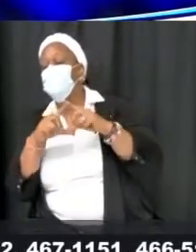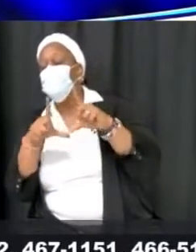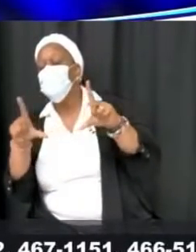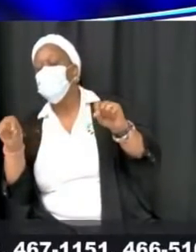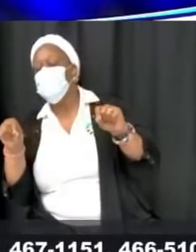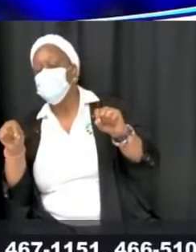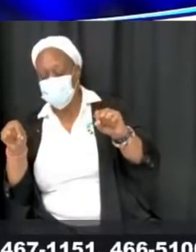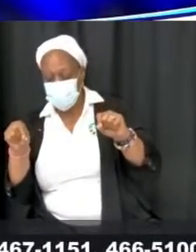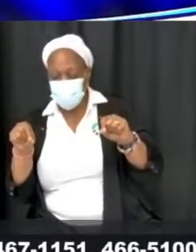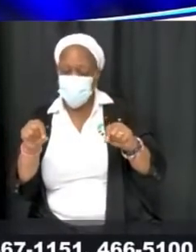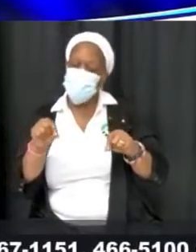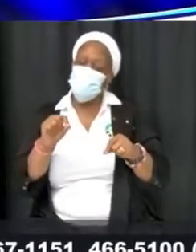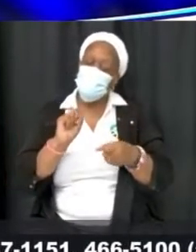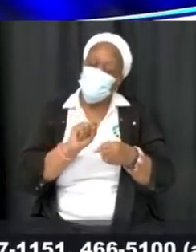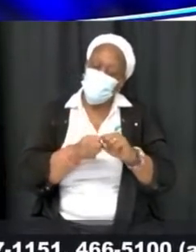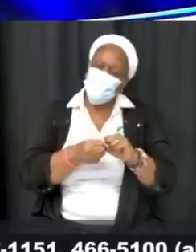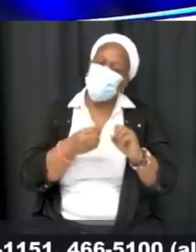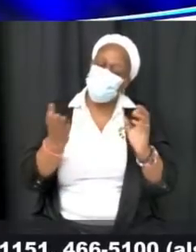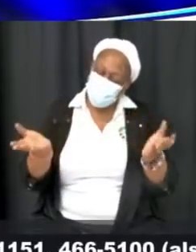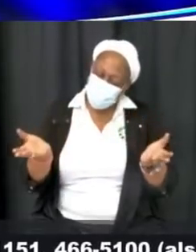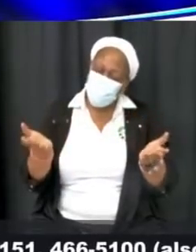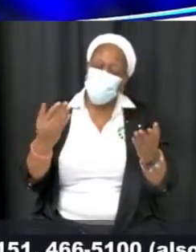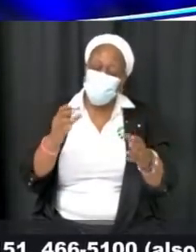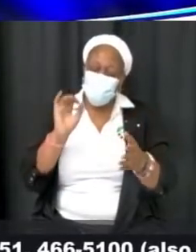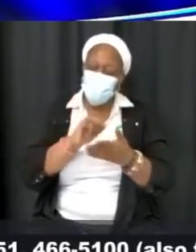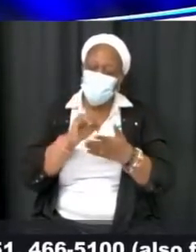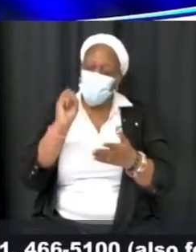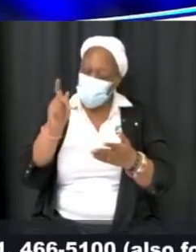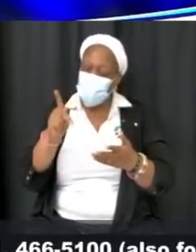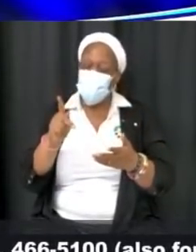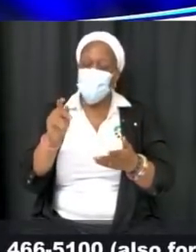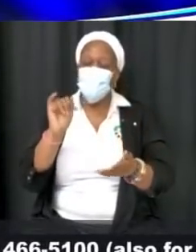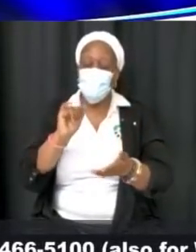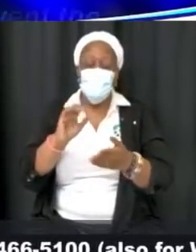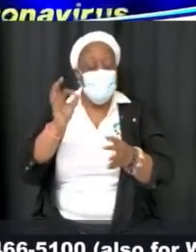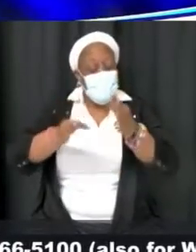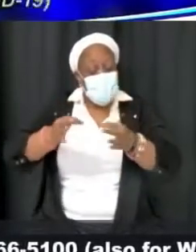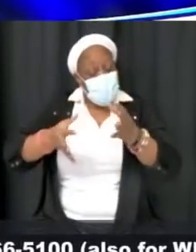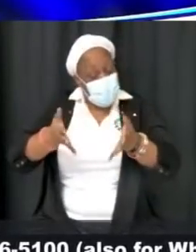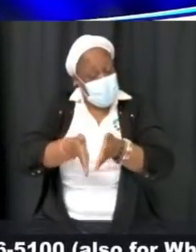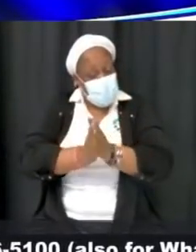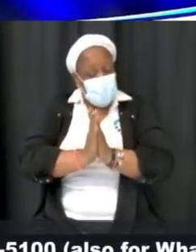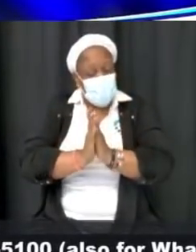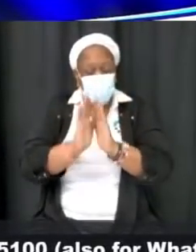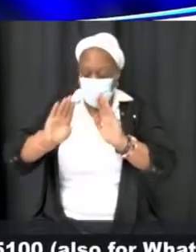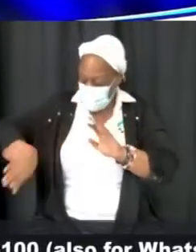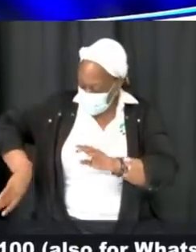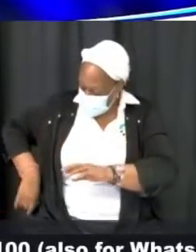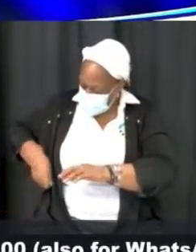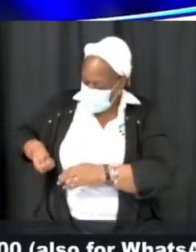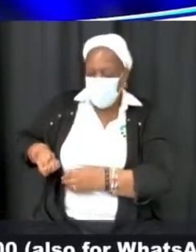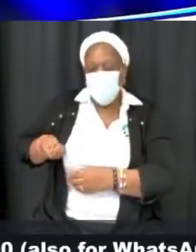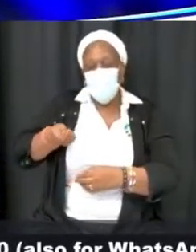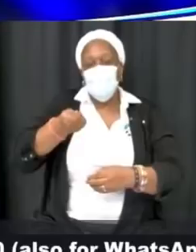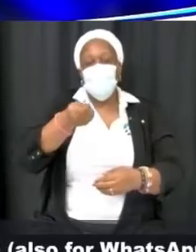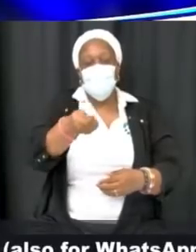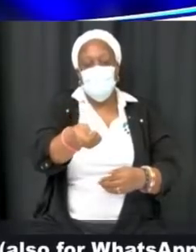ask that you please cooperate with the officers and provide whatever documentation you are required to